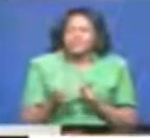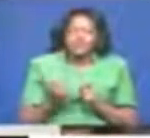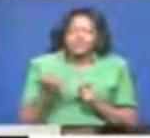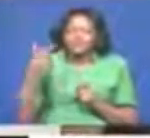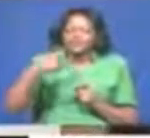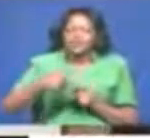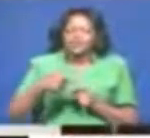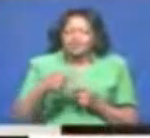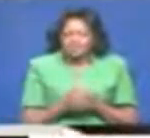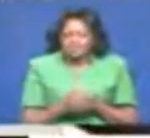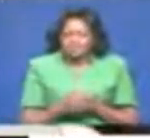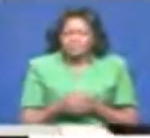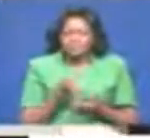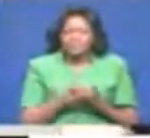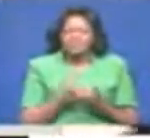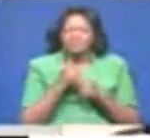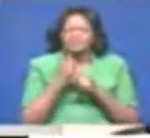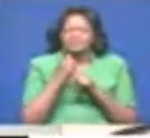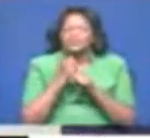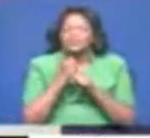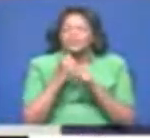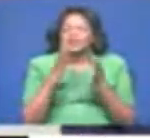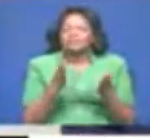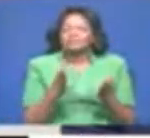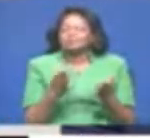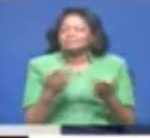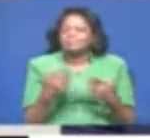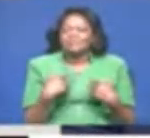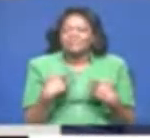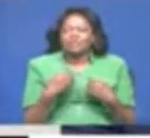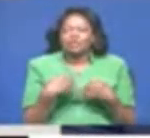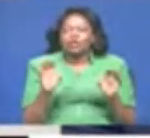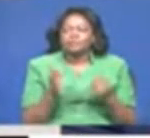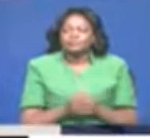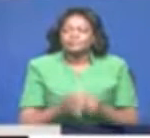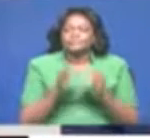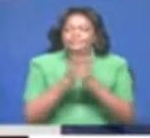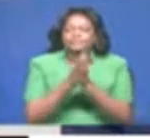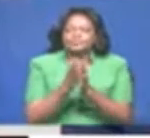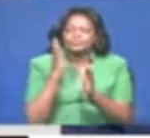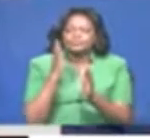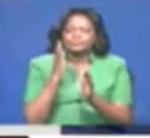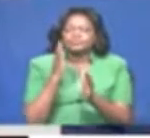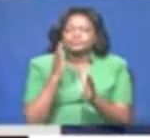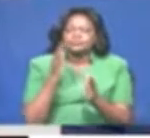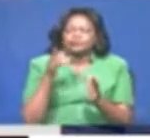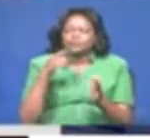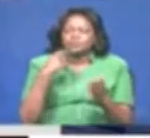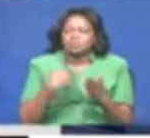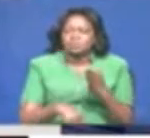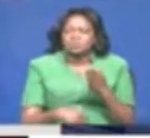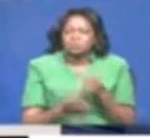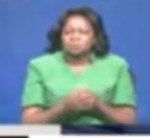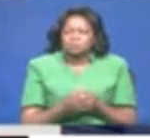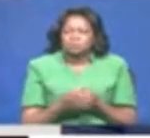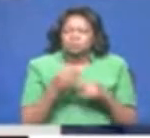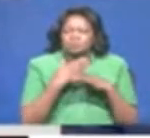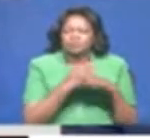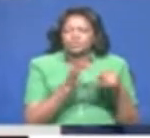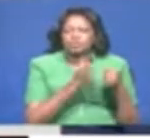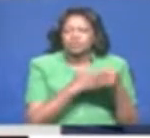prices, which has seen operators making losses. The buses, you charge between 80